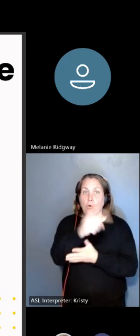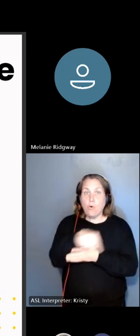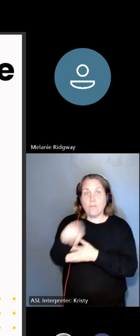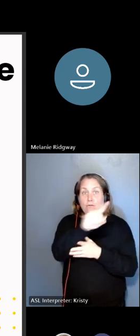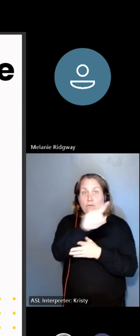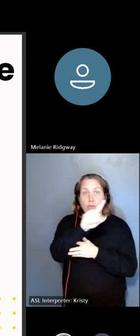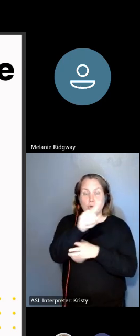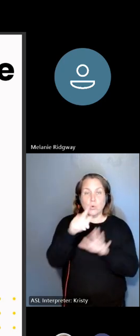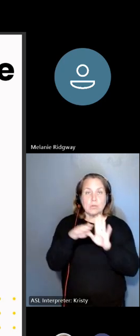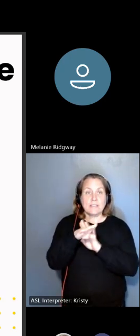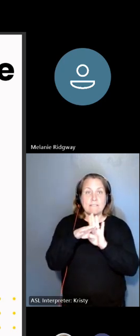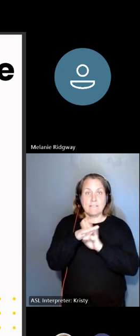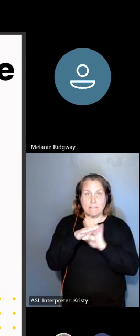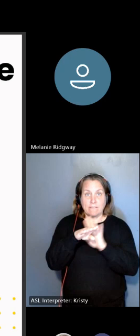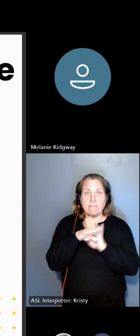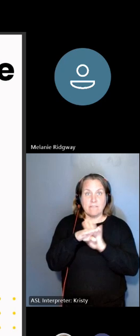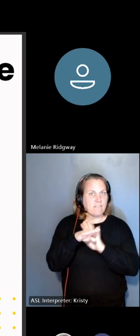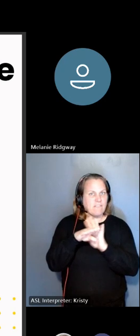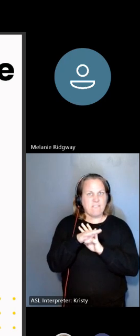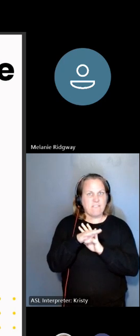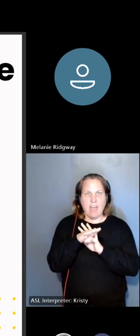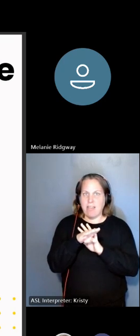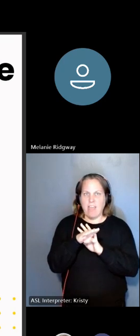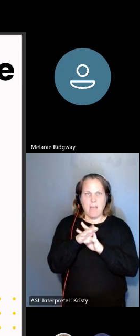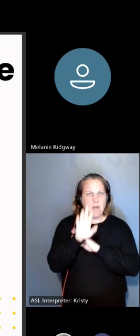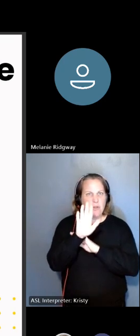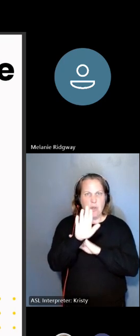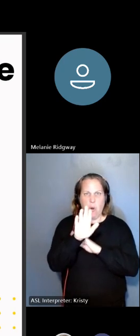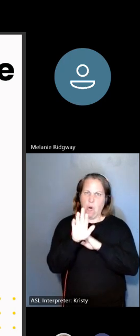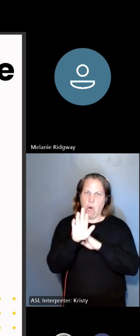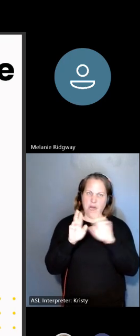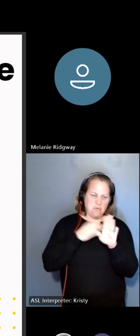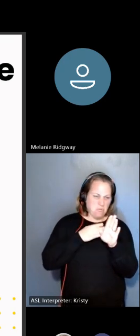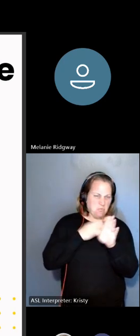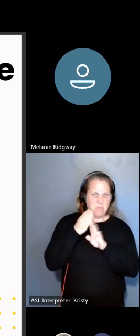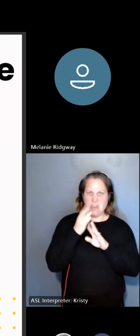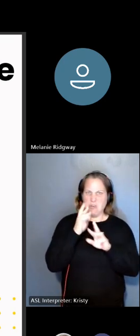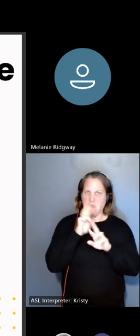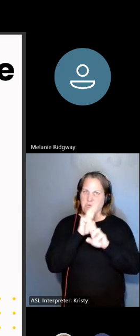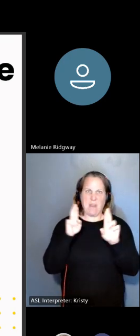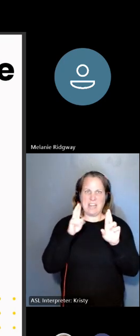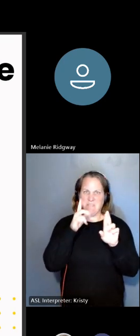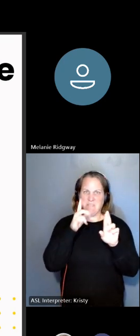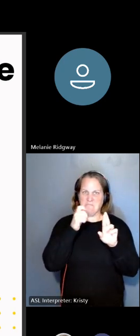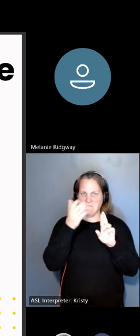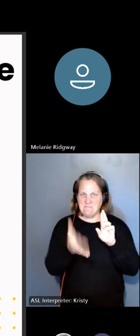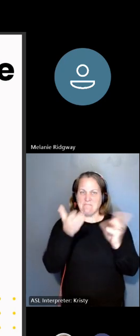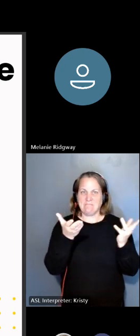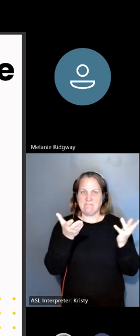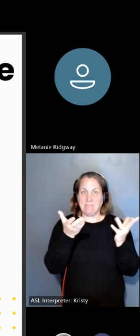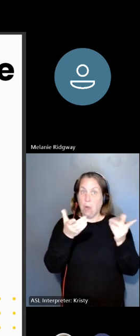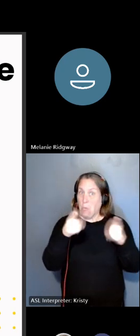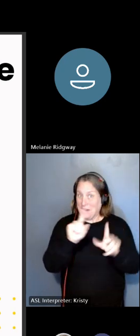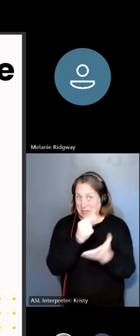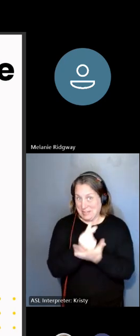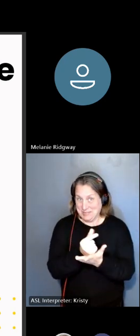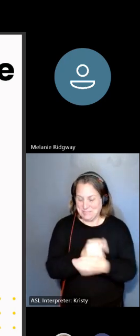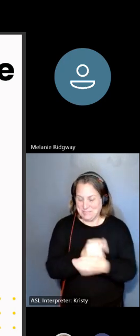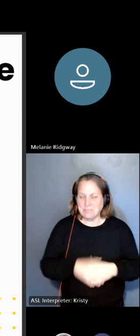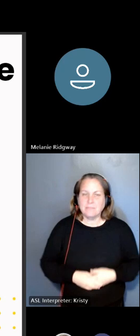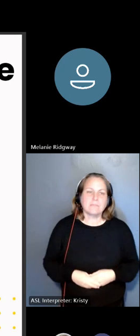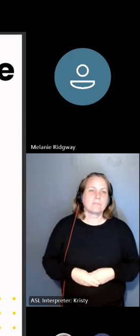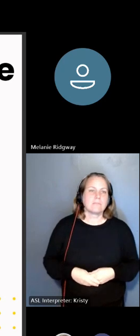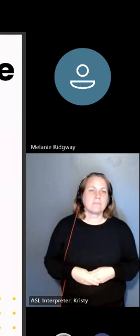as career-ready citizens by the time you graduate. During your